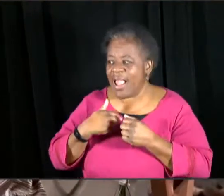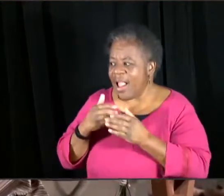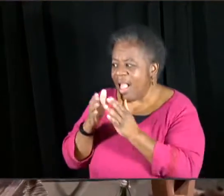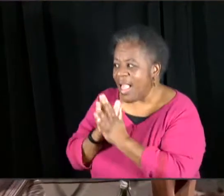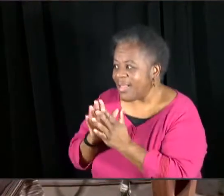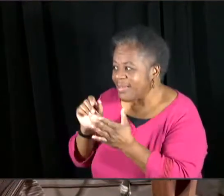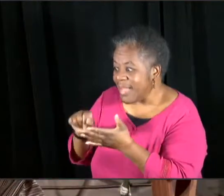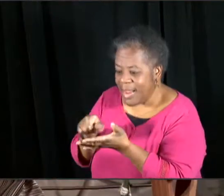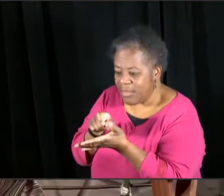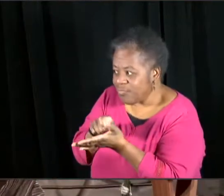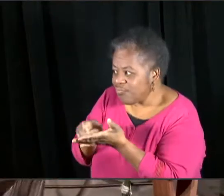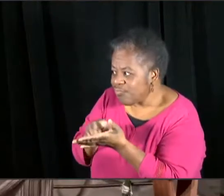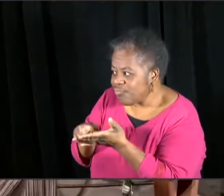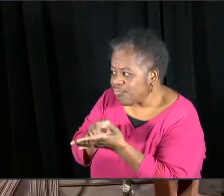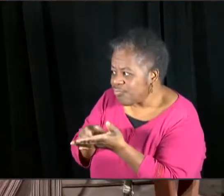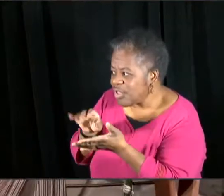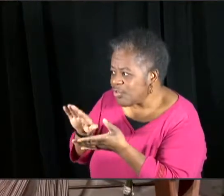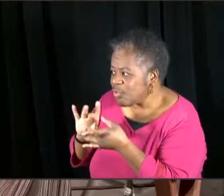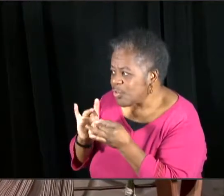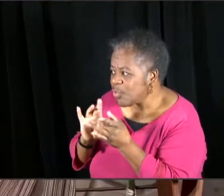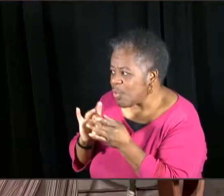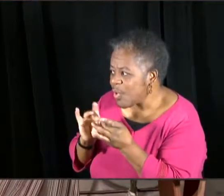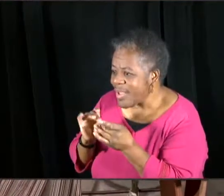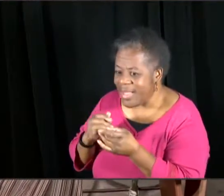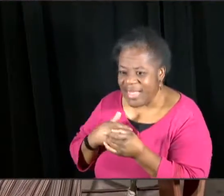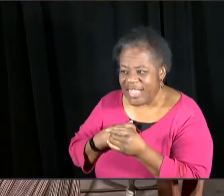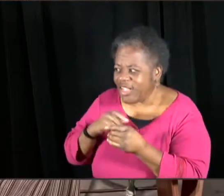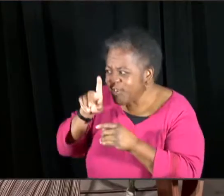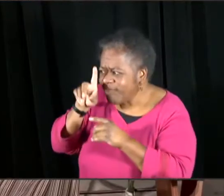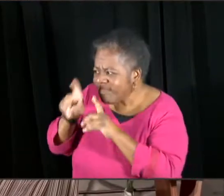and then the questions began bursting out of me.